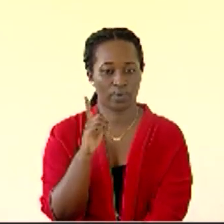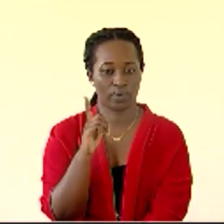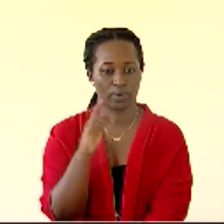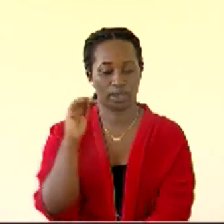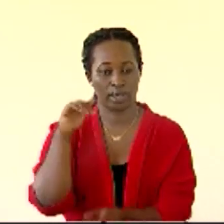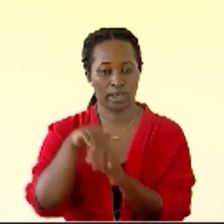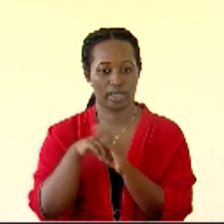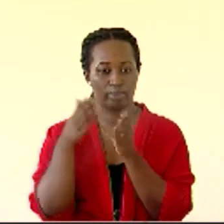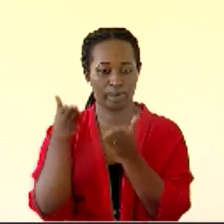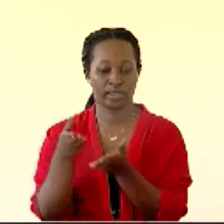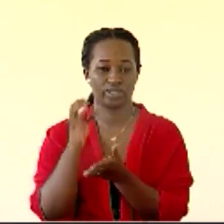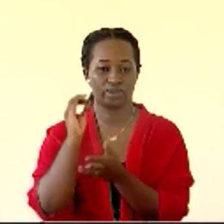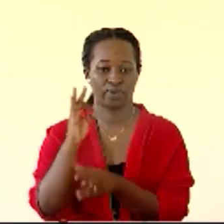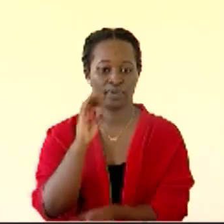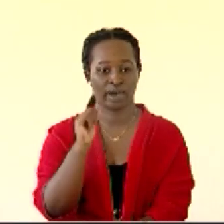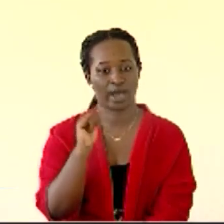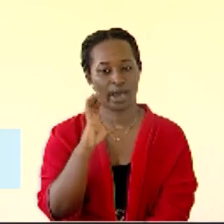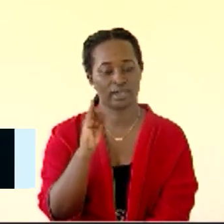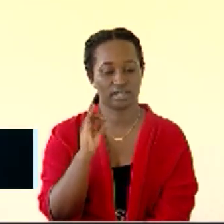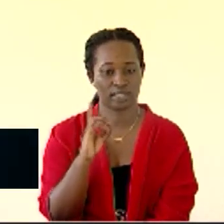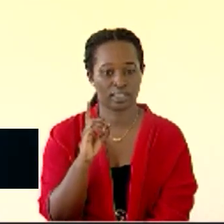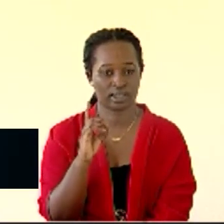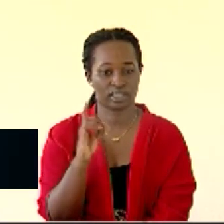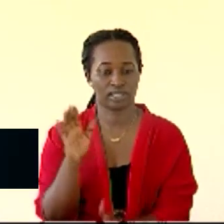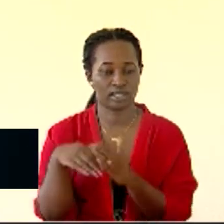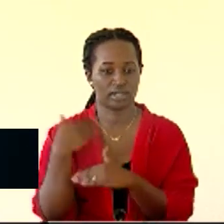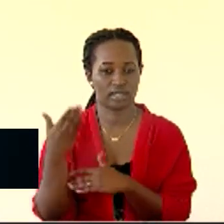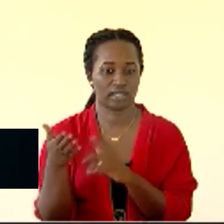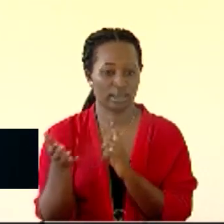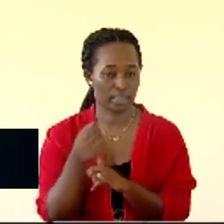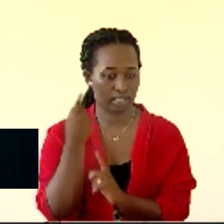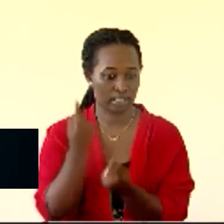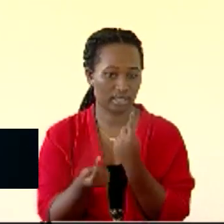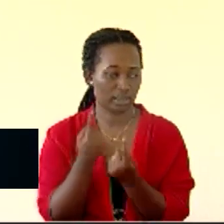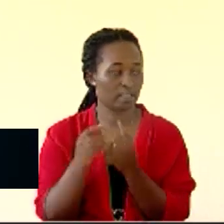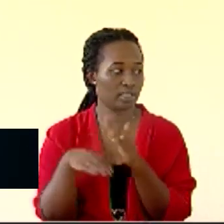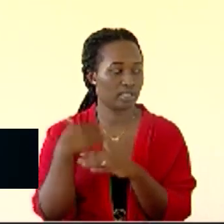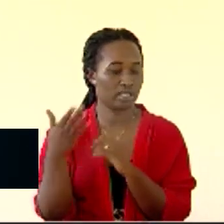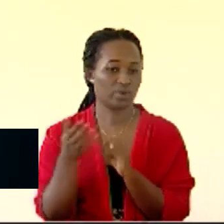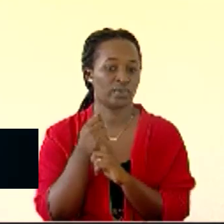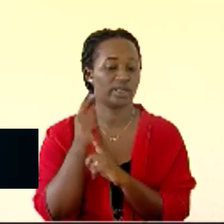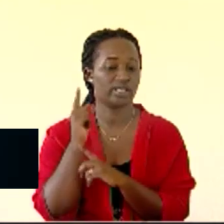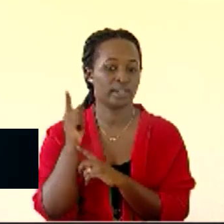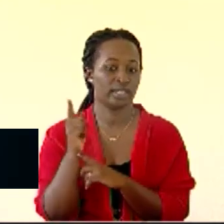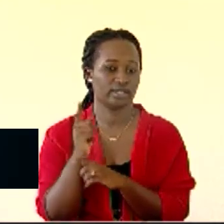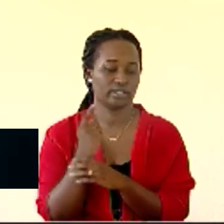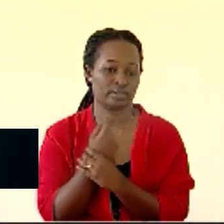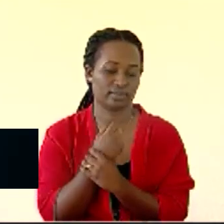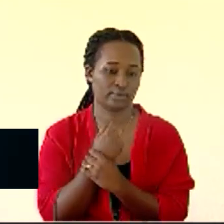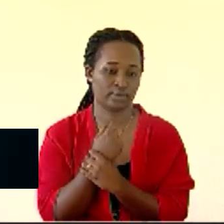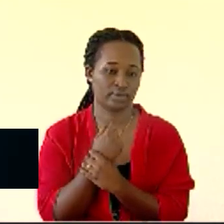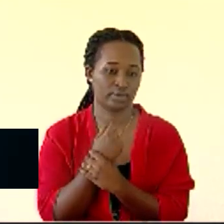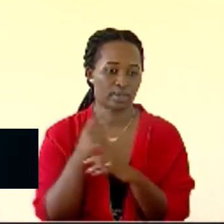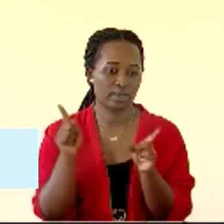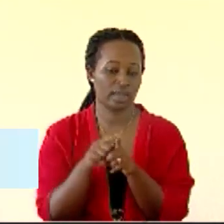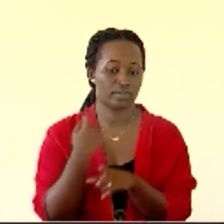in presence of the acid, and then heat. So you are going to get that carboxylic acid. So as